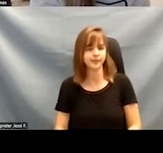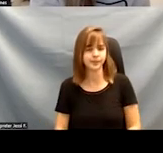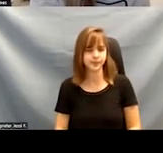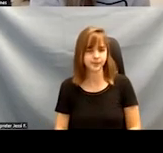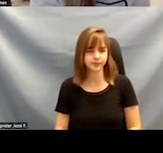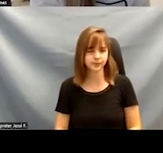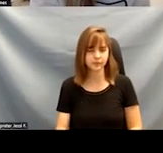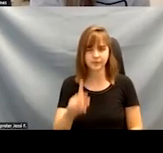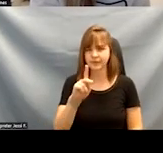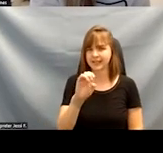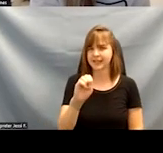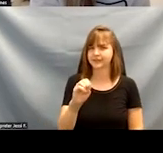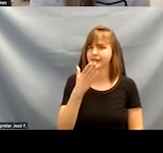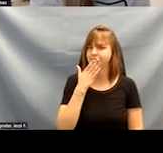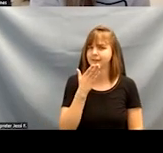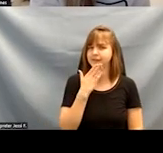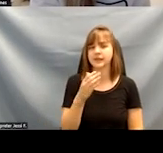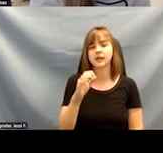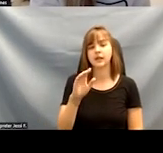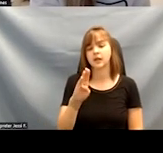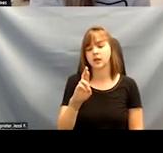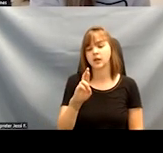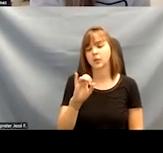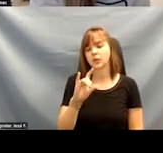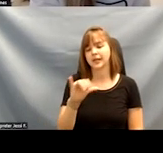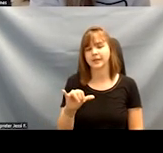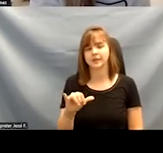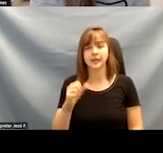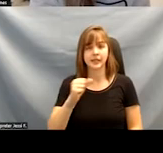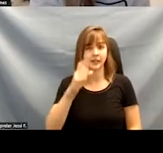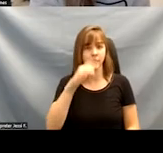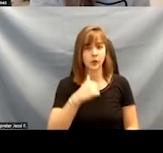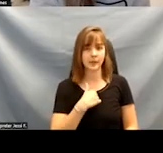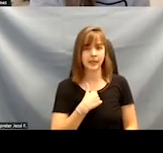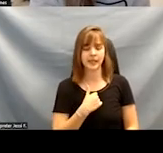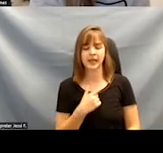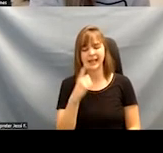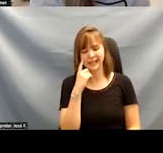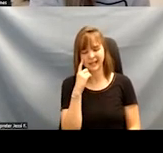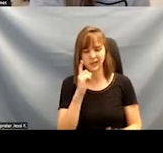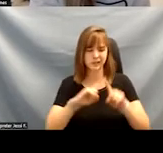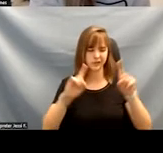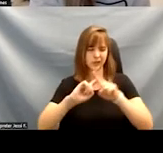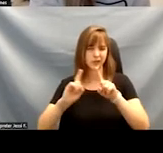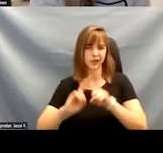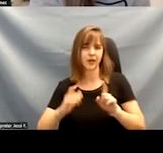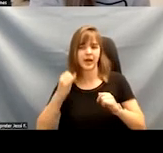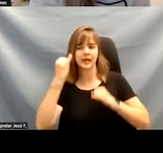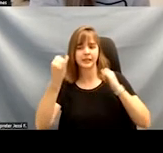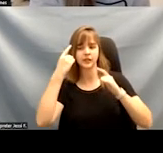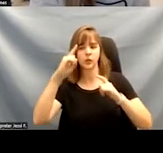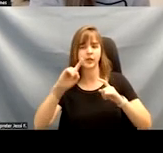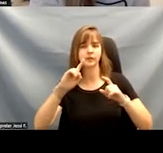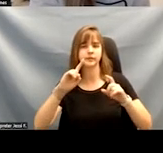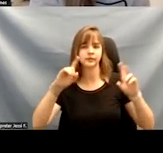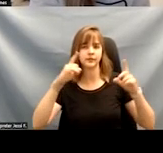Thanks, Brittany. Yeah. And I think for me, there's a number of things I feel like that we define as success. The first is just being able